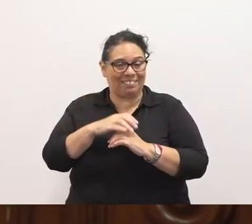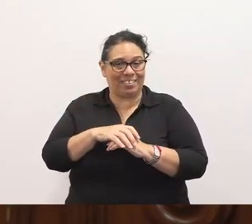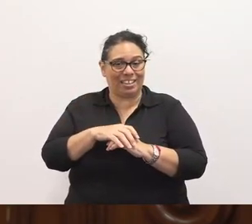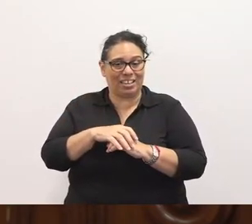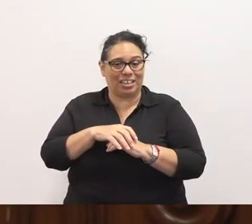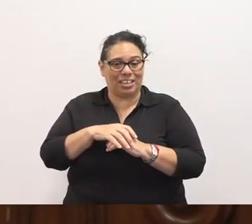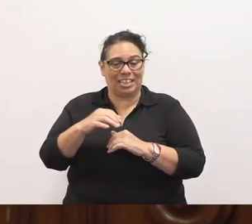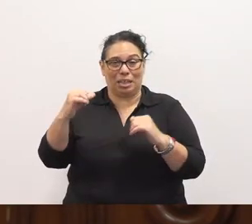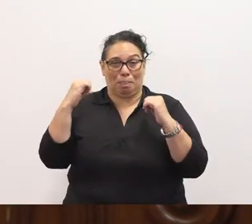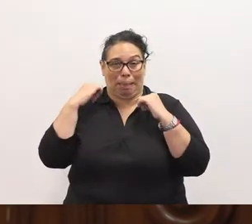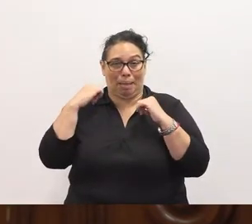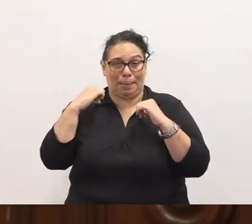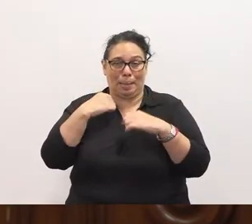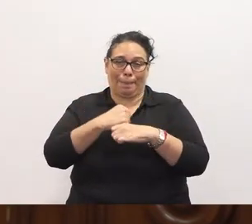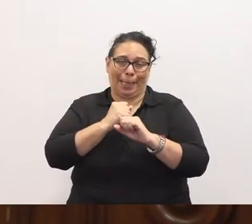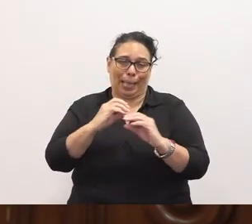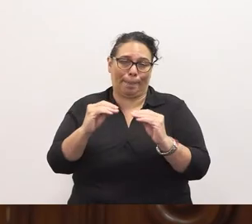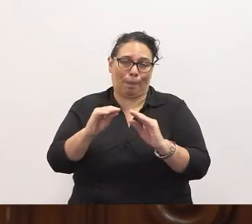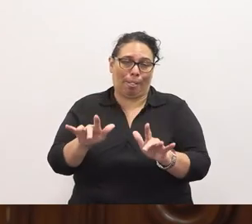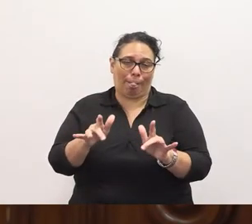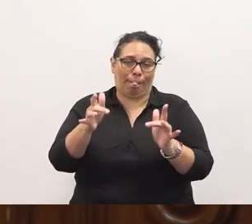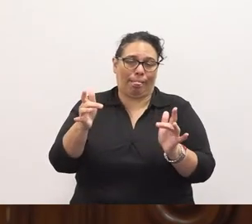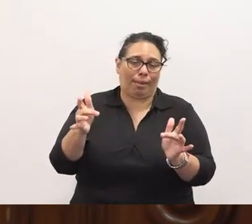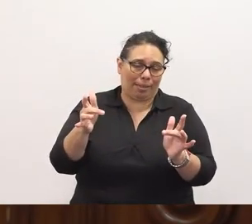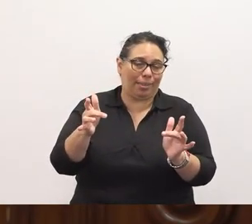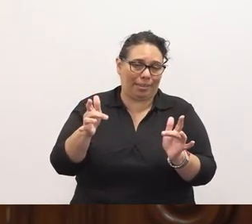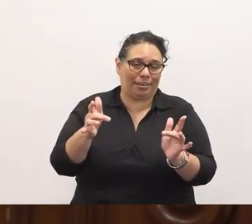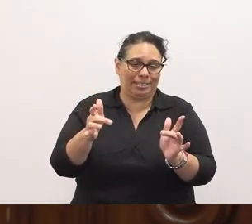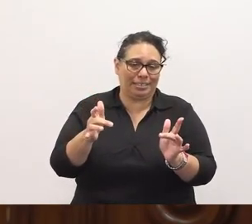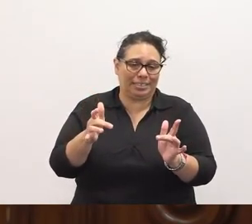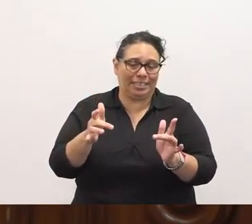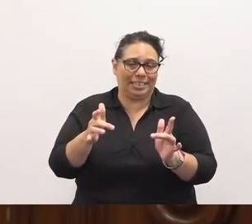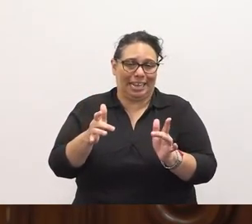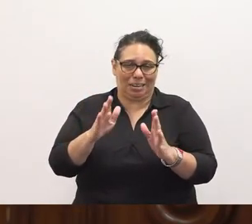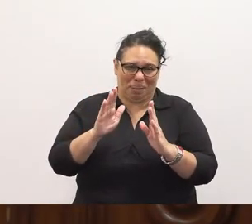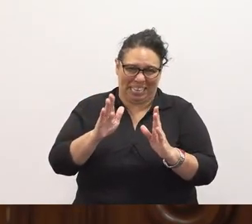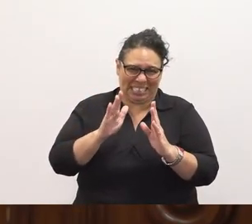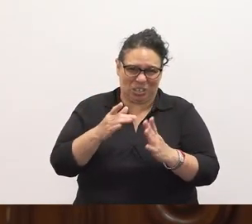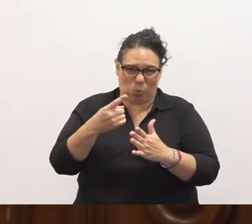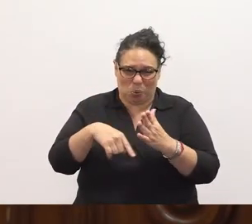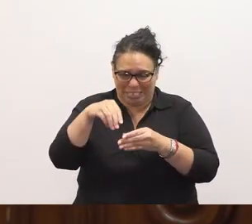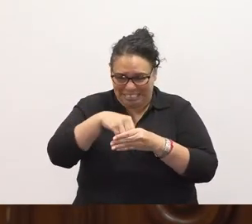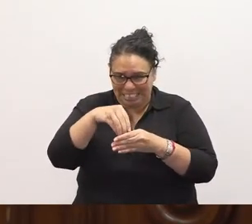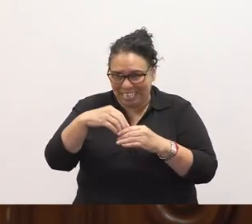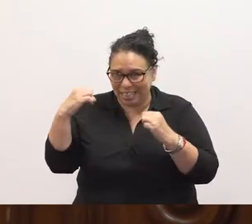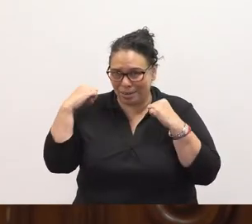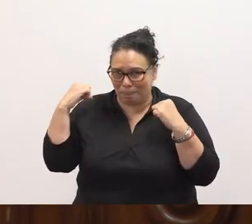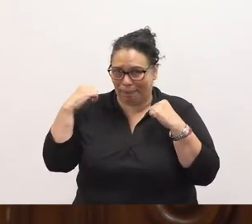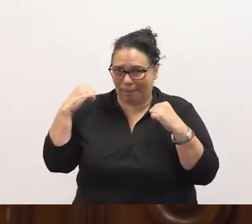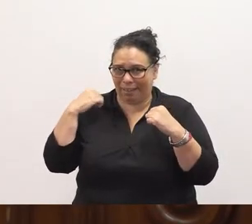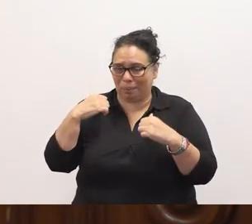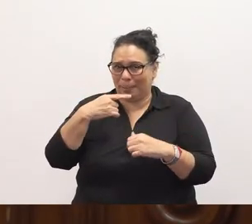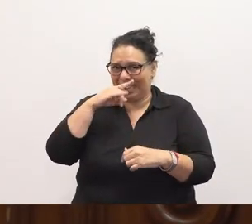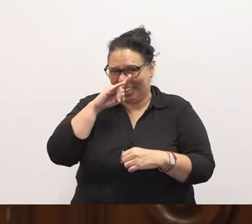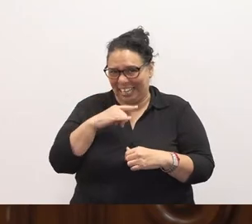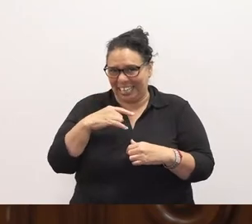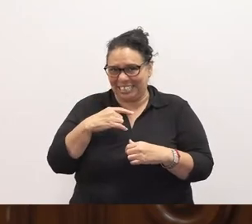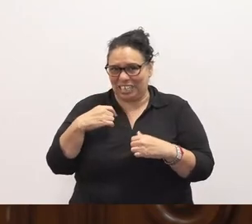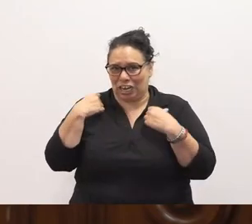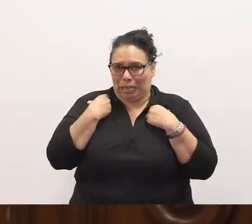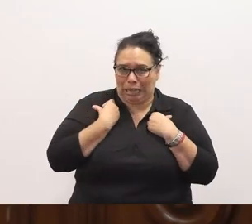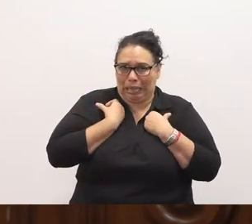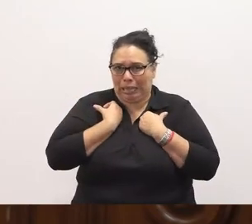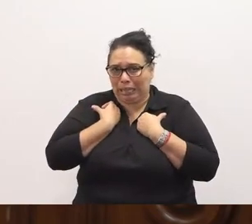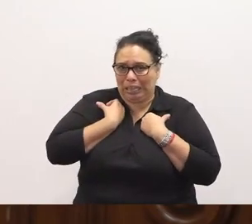load in your child's backpack, and, you know, and let's pay attention to what the kids are carrying around,